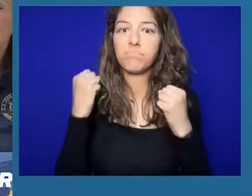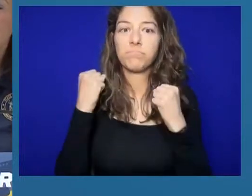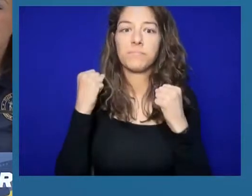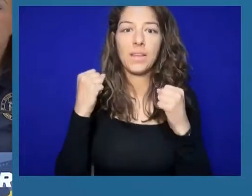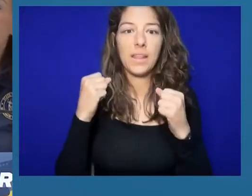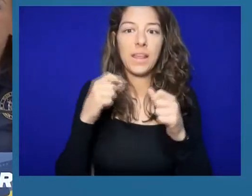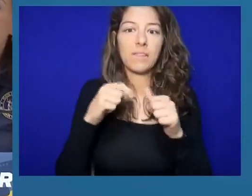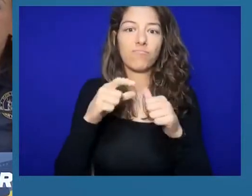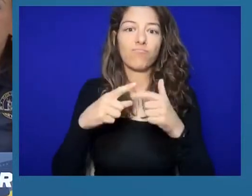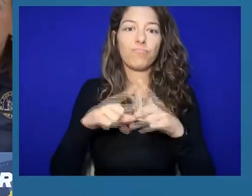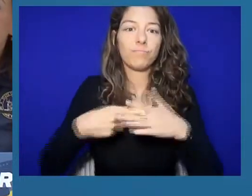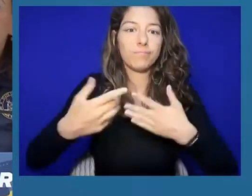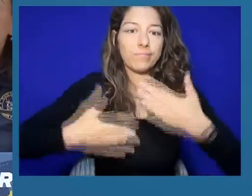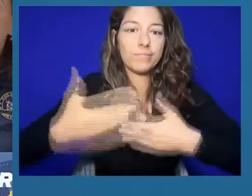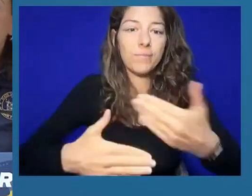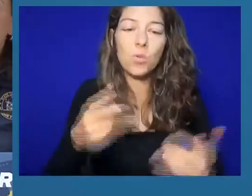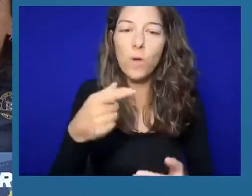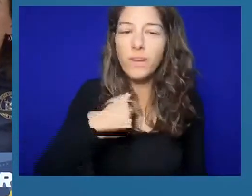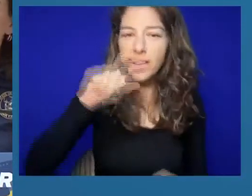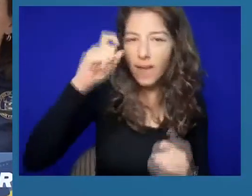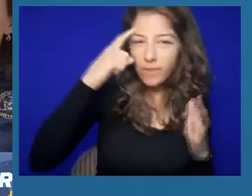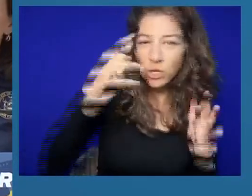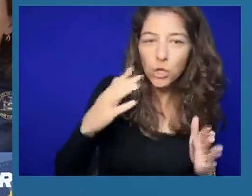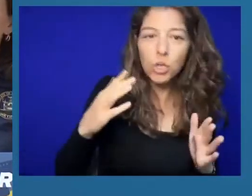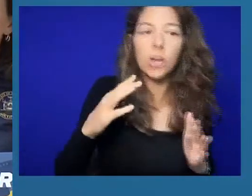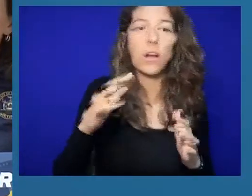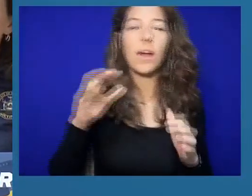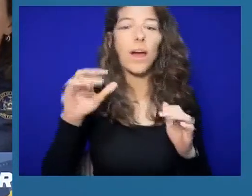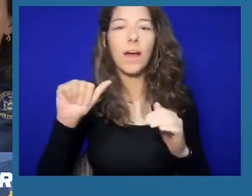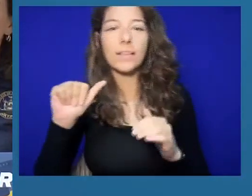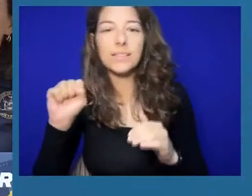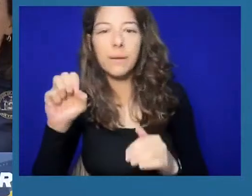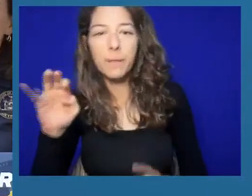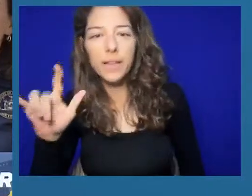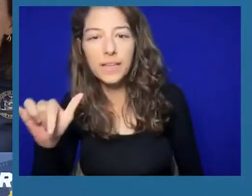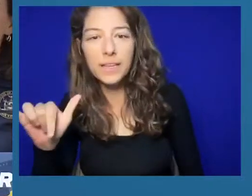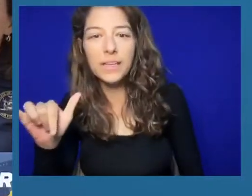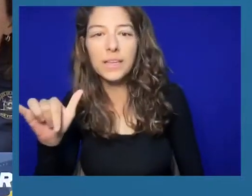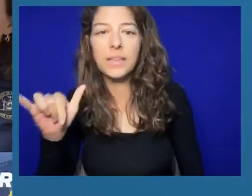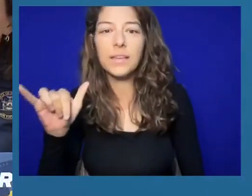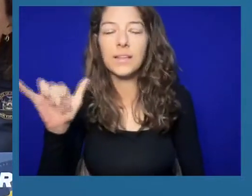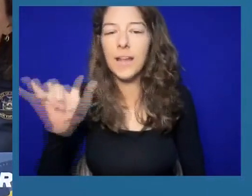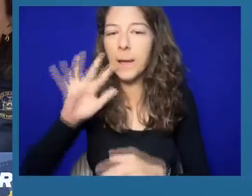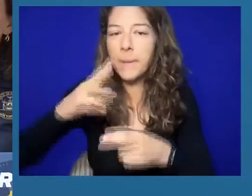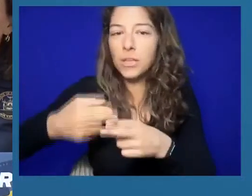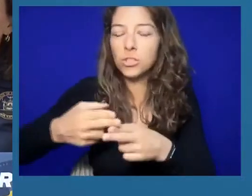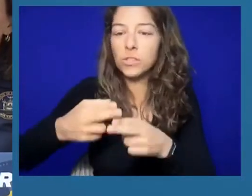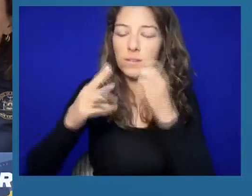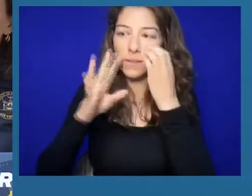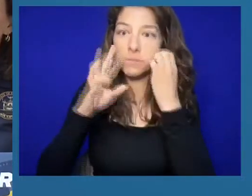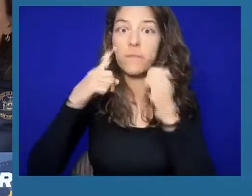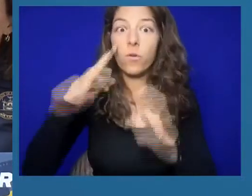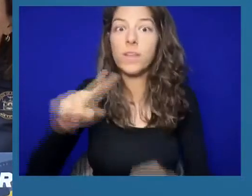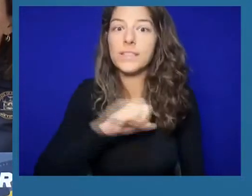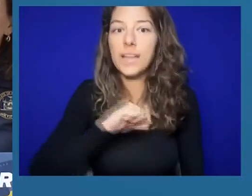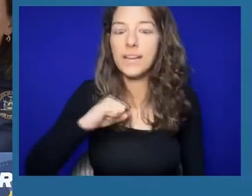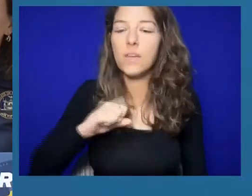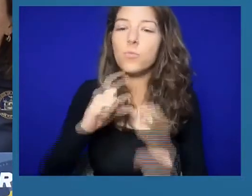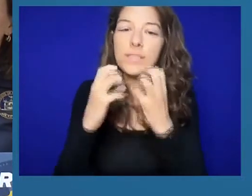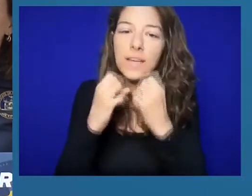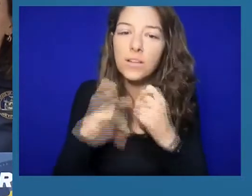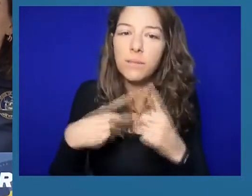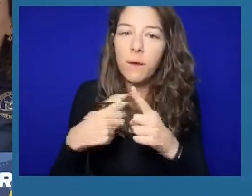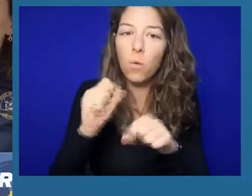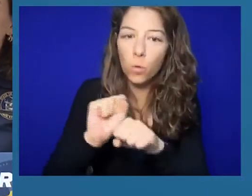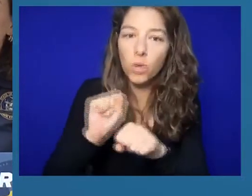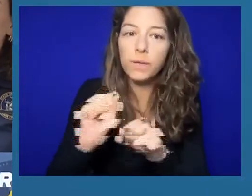have an assembly, and you have a Senate. Well, I'll speak on behalf of the Senate that really cares about working people. And